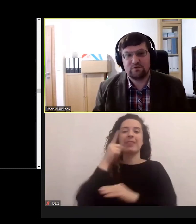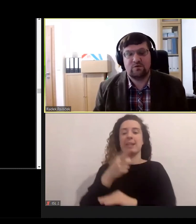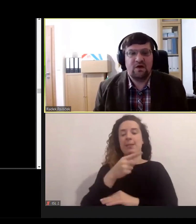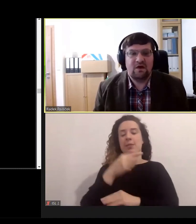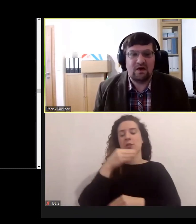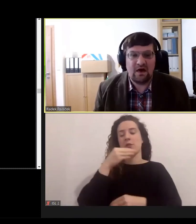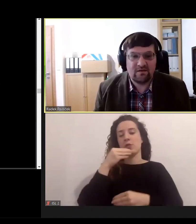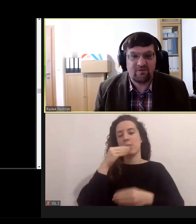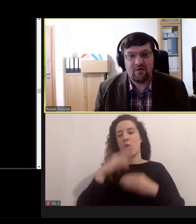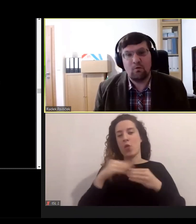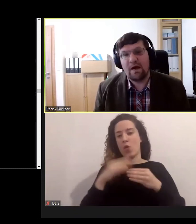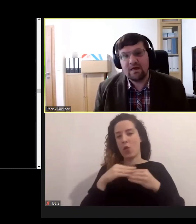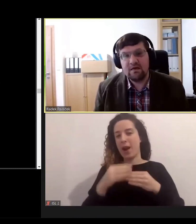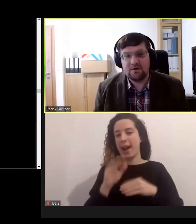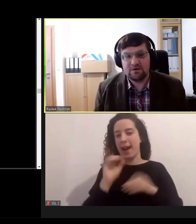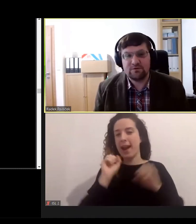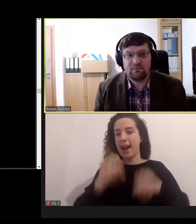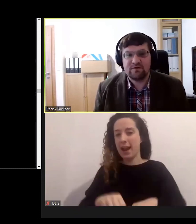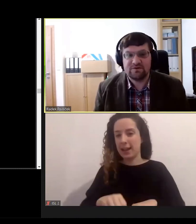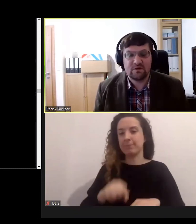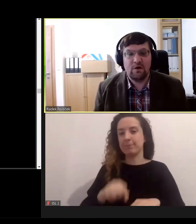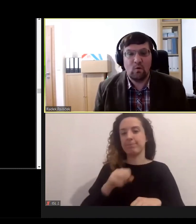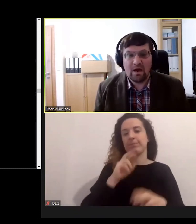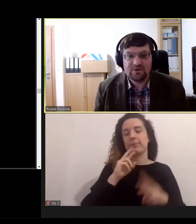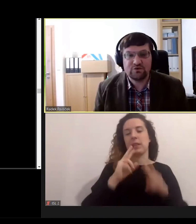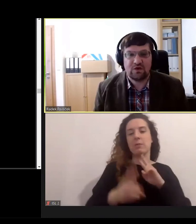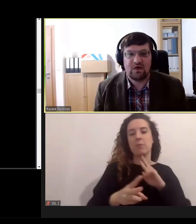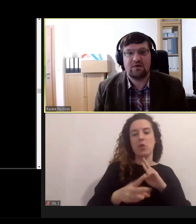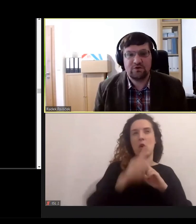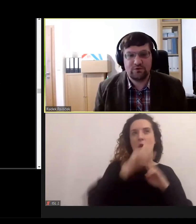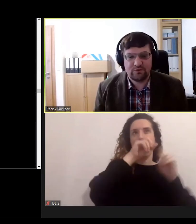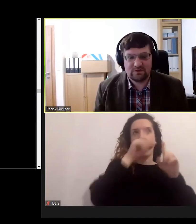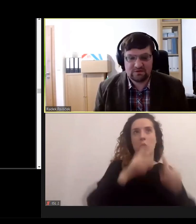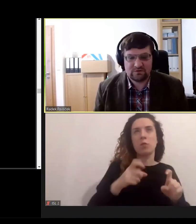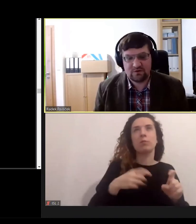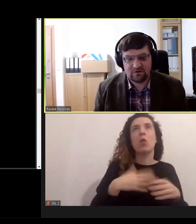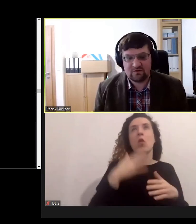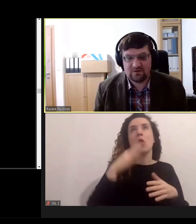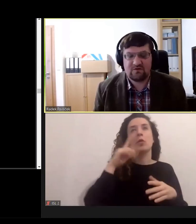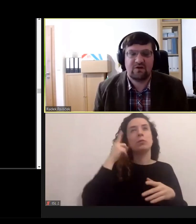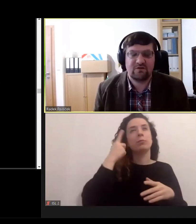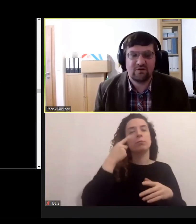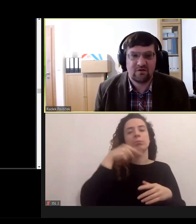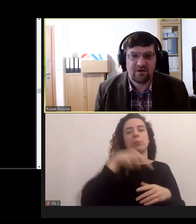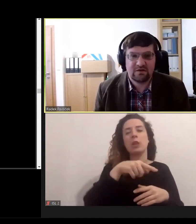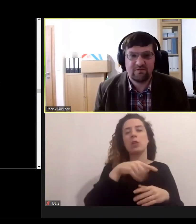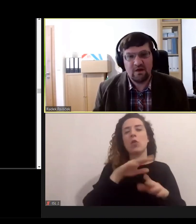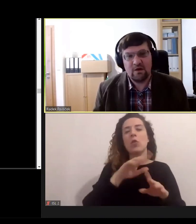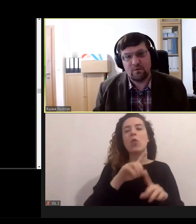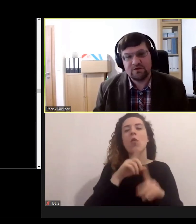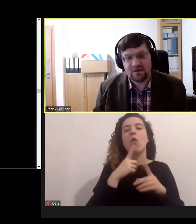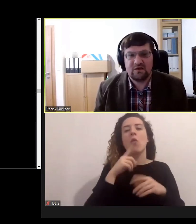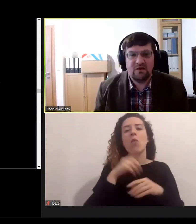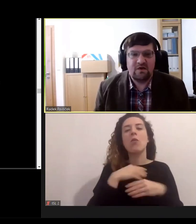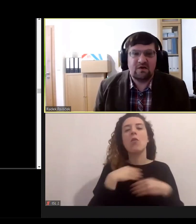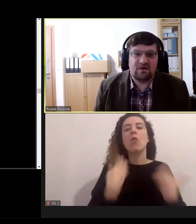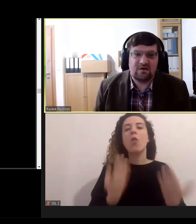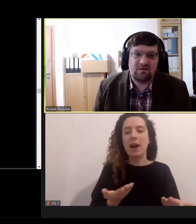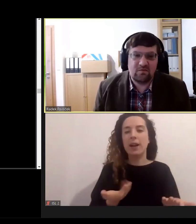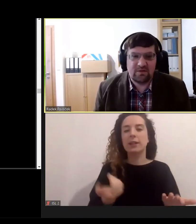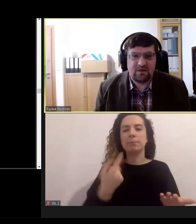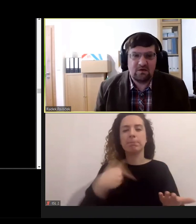aspects, there is one thing which I would like to mention. As Susanna said, in some